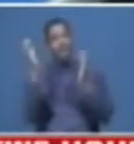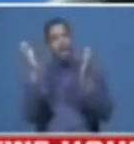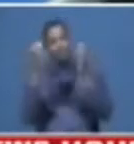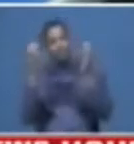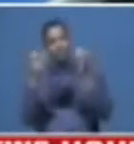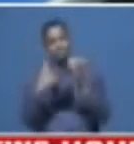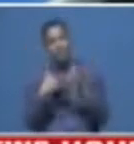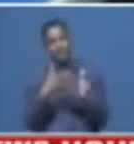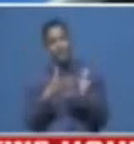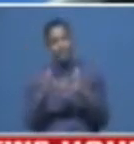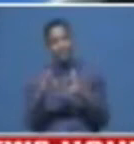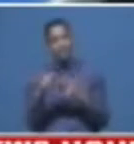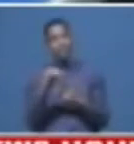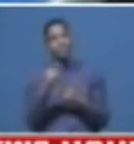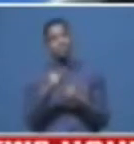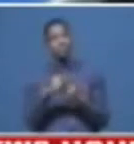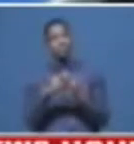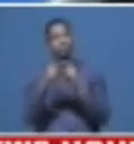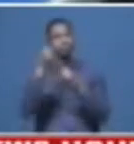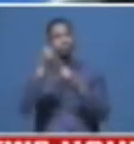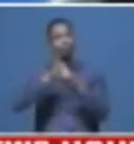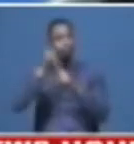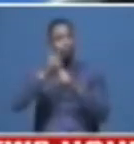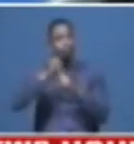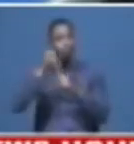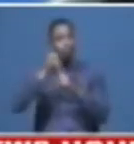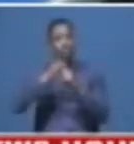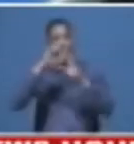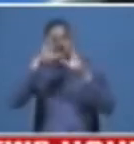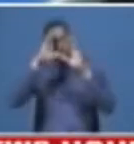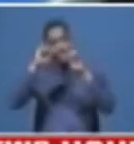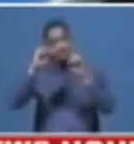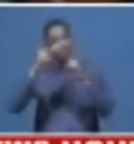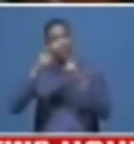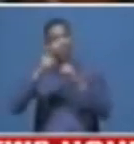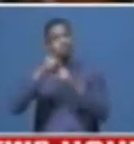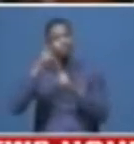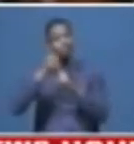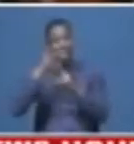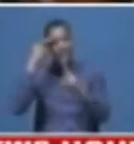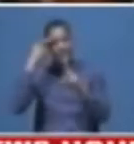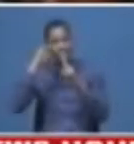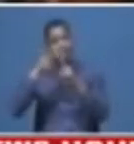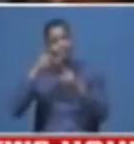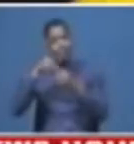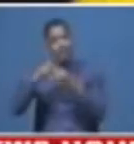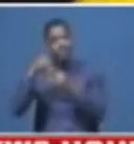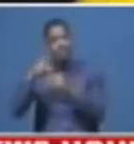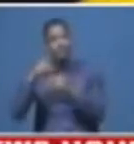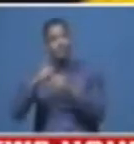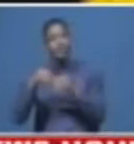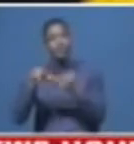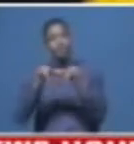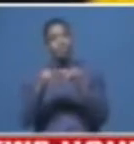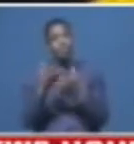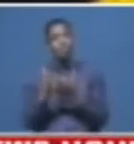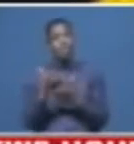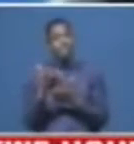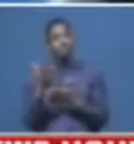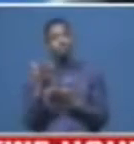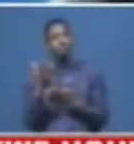are preparing them also to advocate presidents, and we are also targeting them to participate in the Commonwealth,